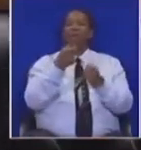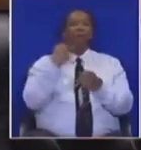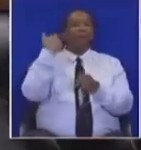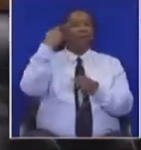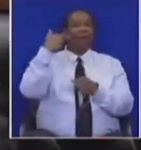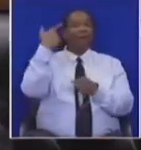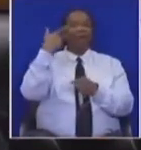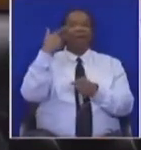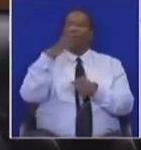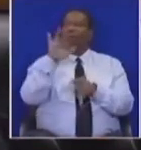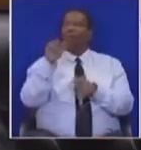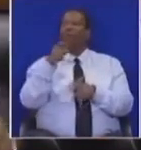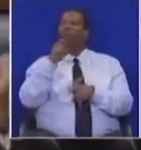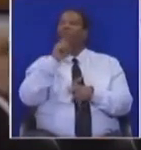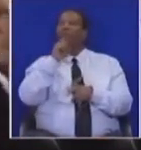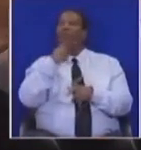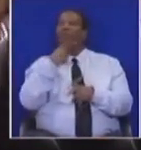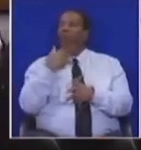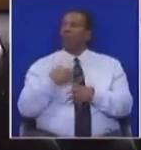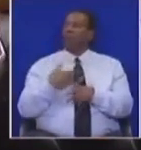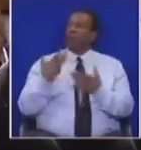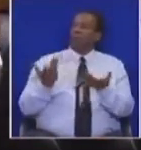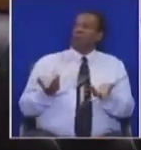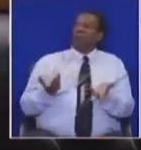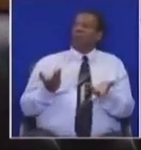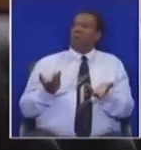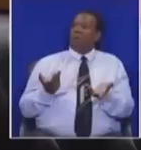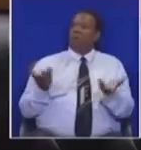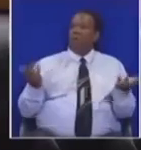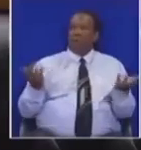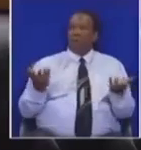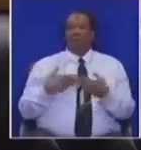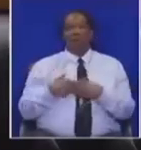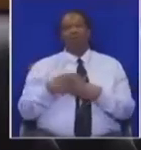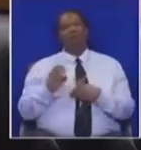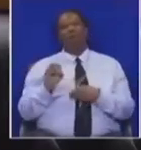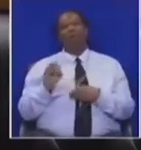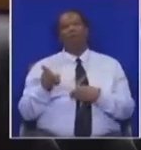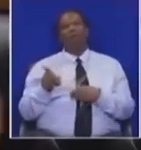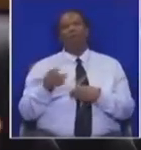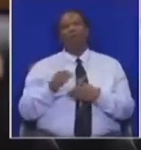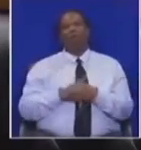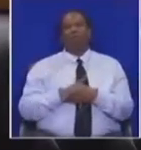that language. My babo. Hey.